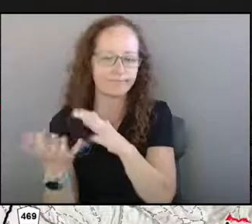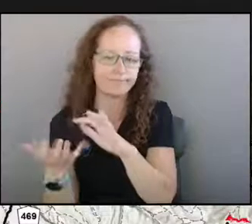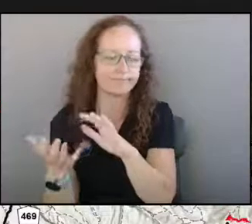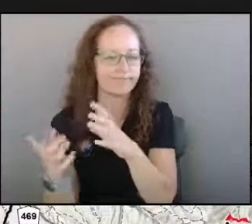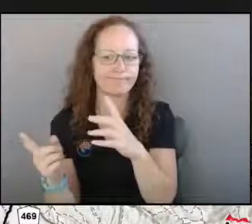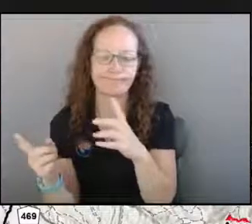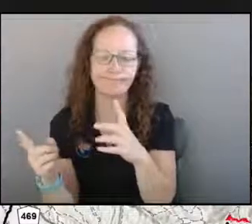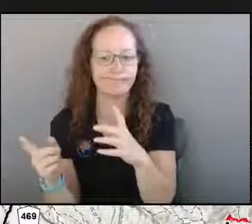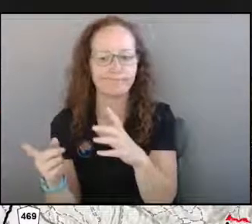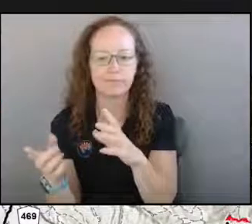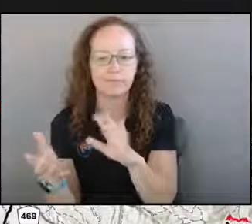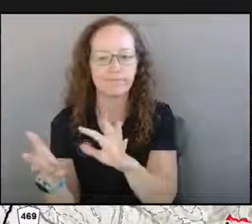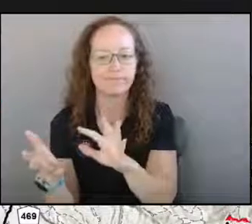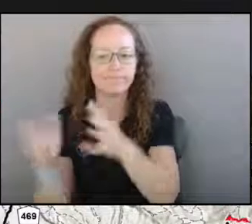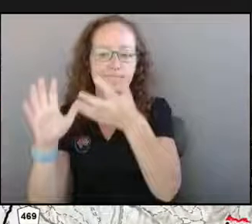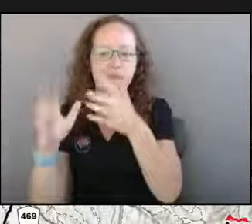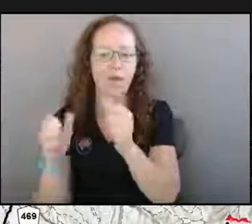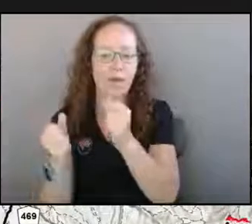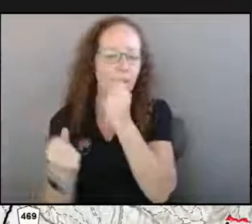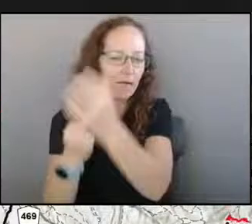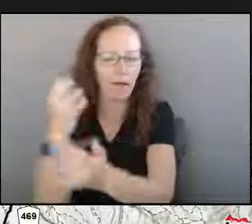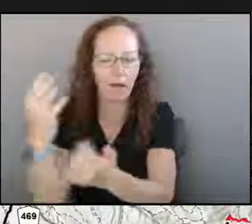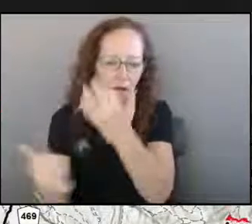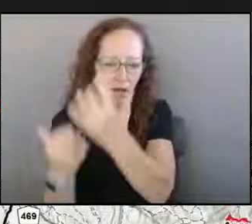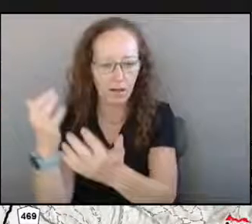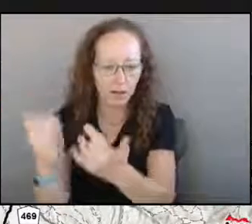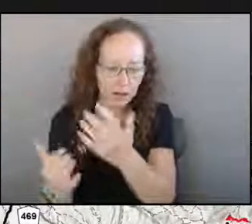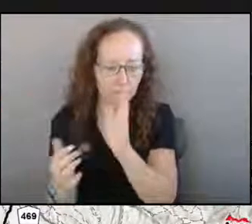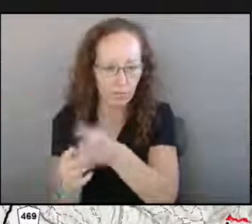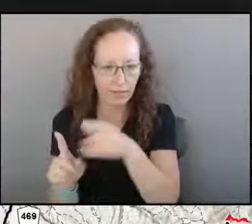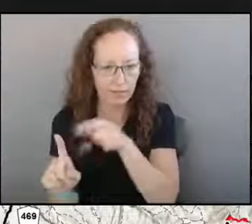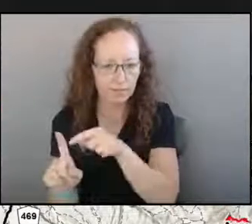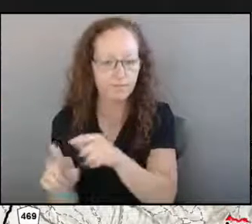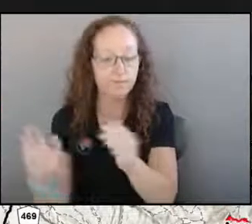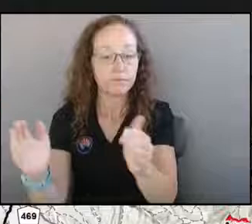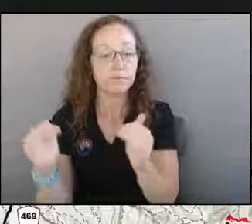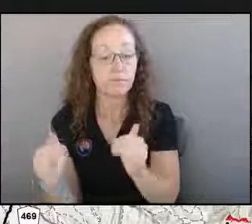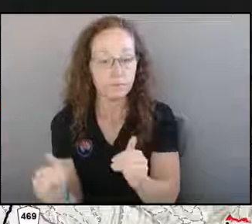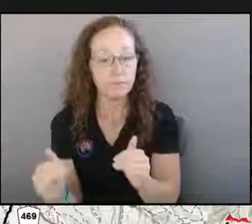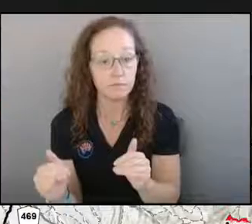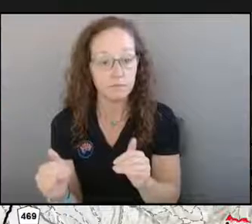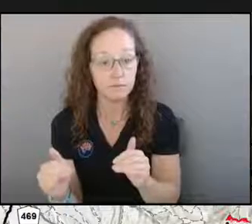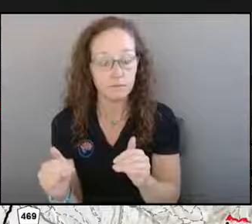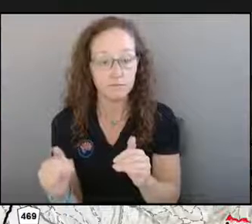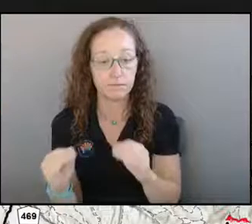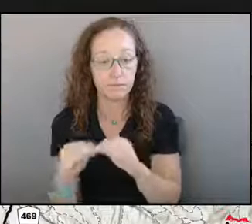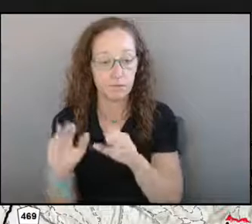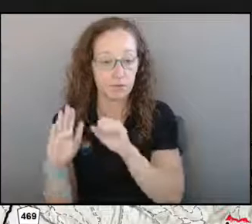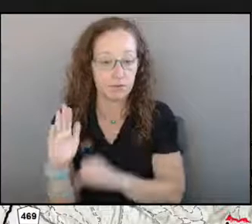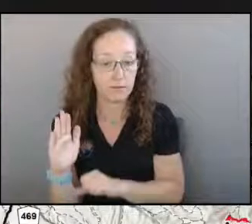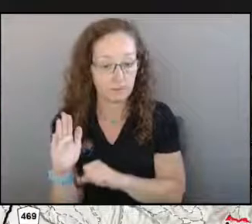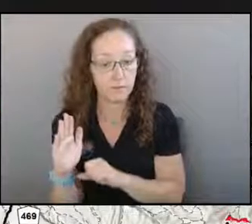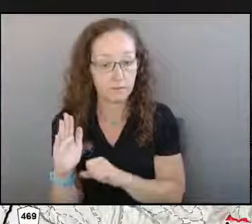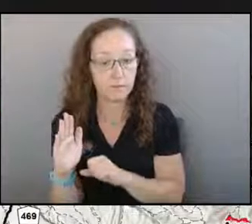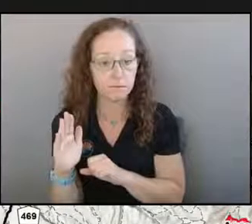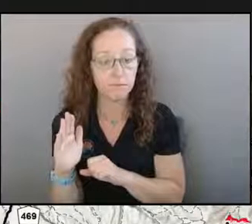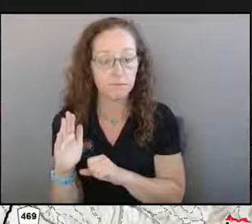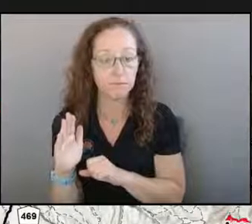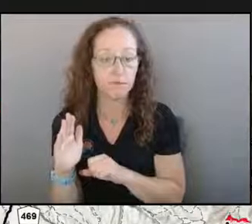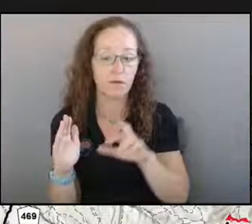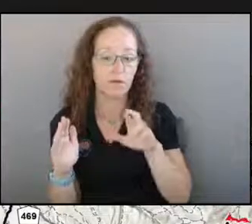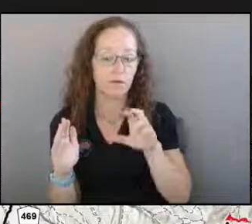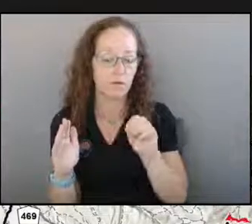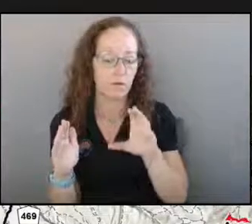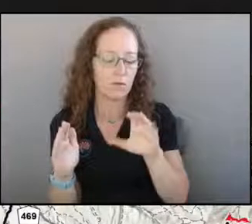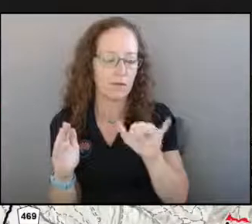moves around. As we go down south, down in the Rosiata area, we